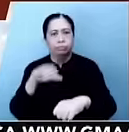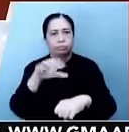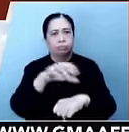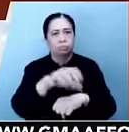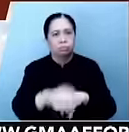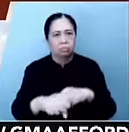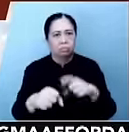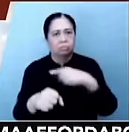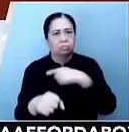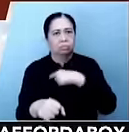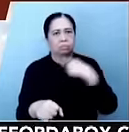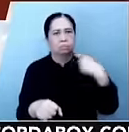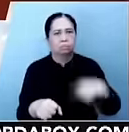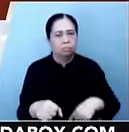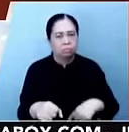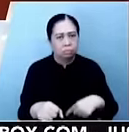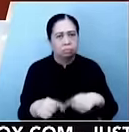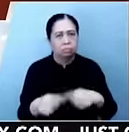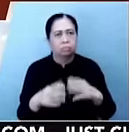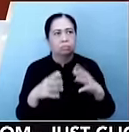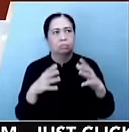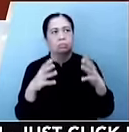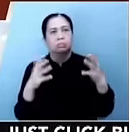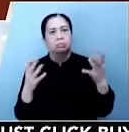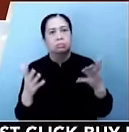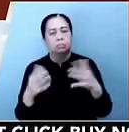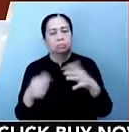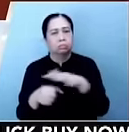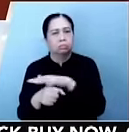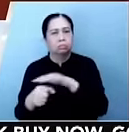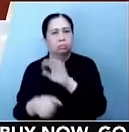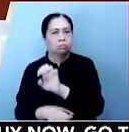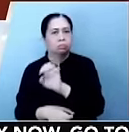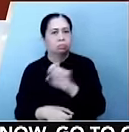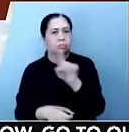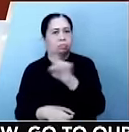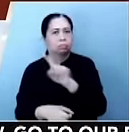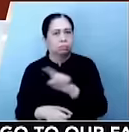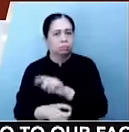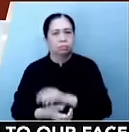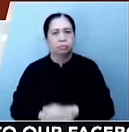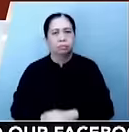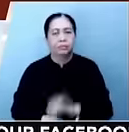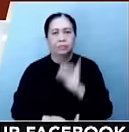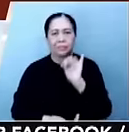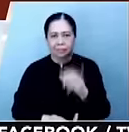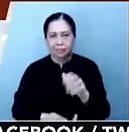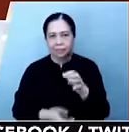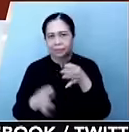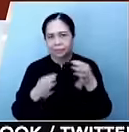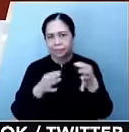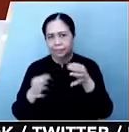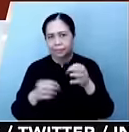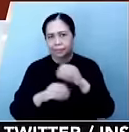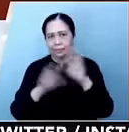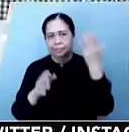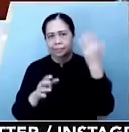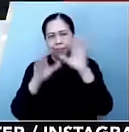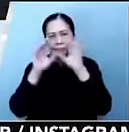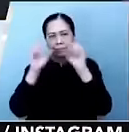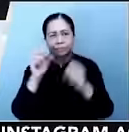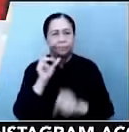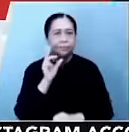China in their exclusive economic zone. Yan ang paglilinaw ni dating Pangulong Rodrigo